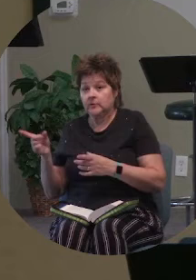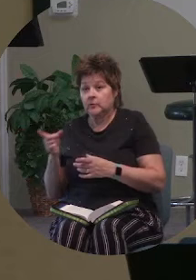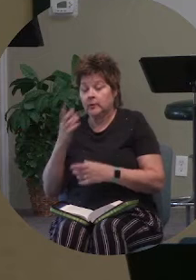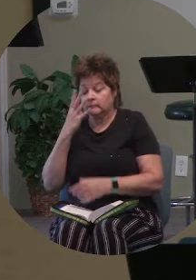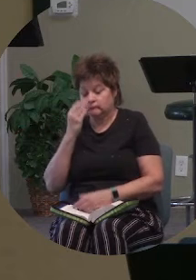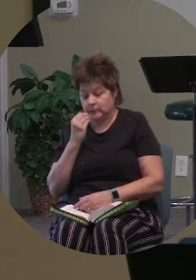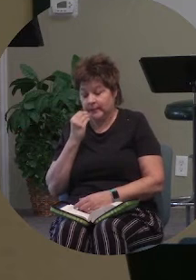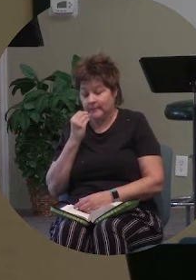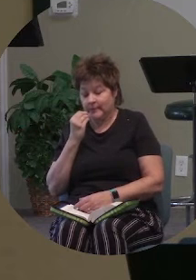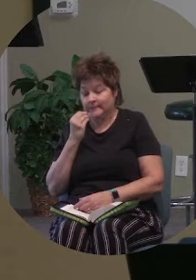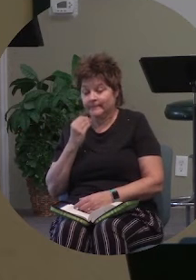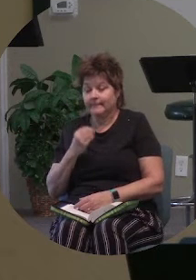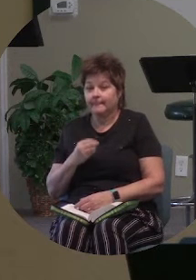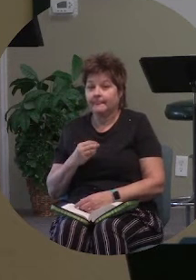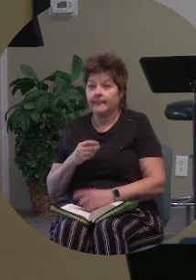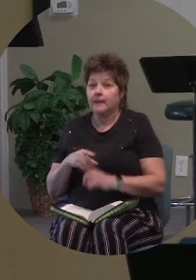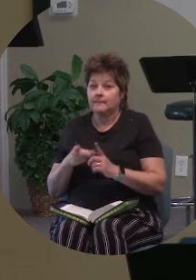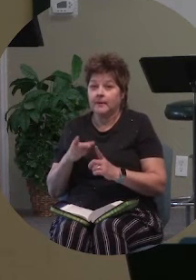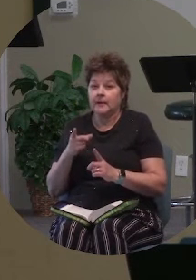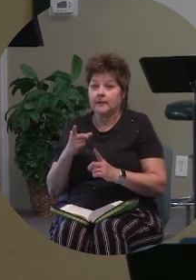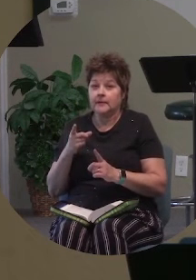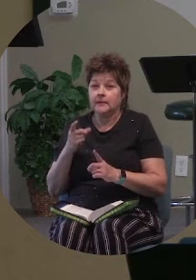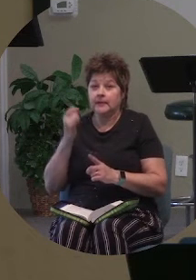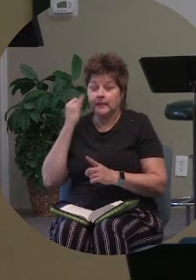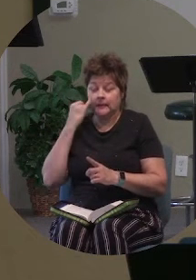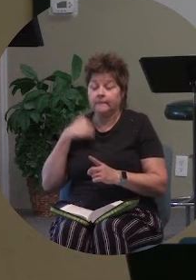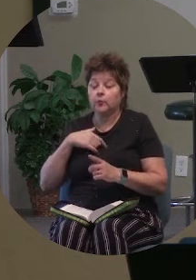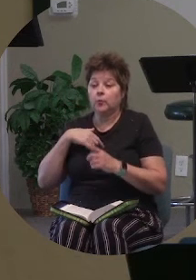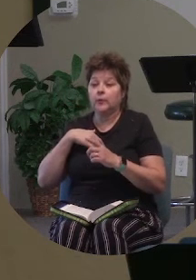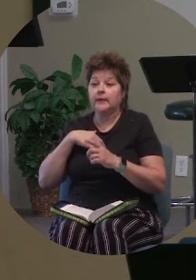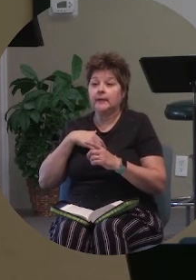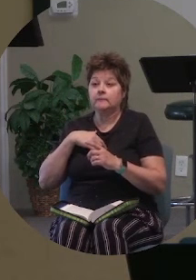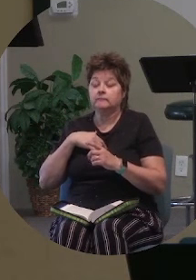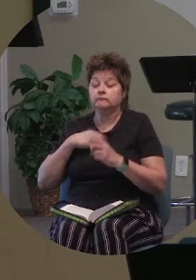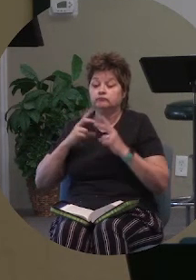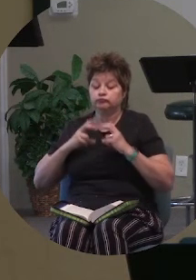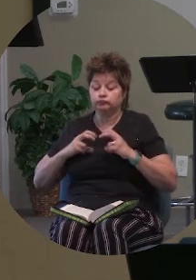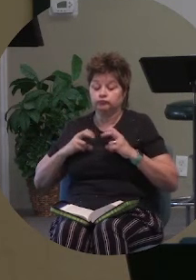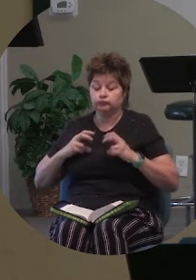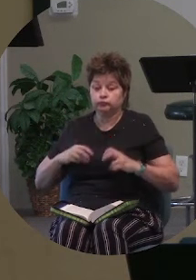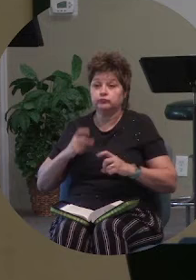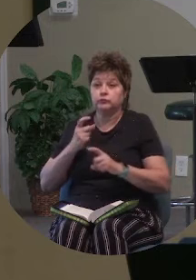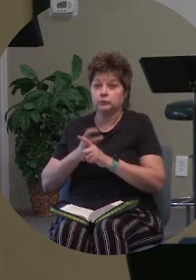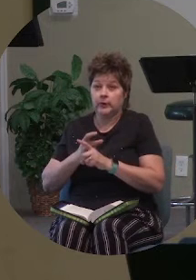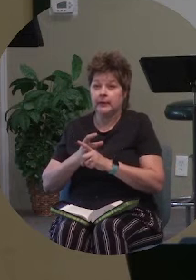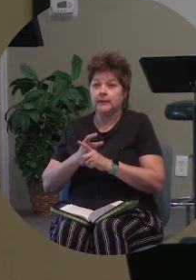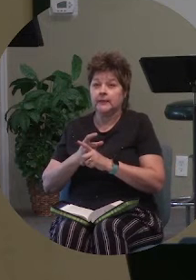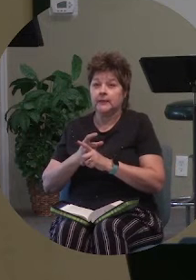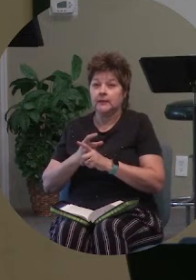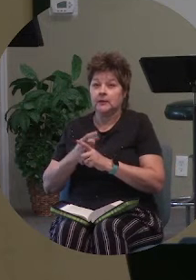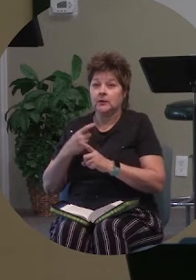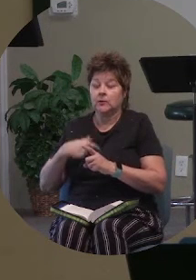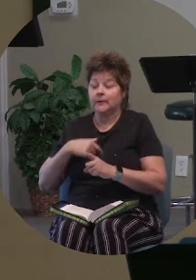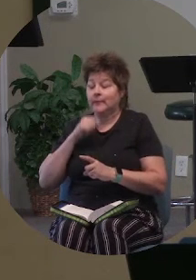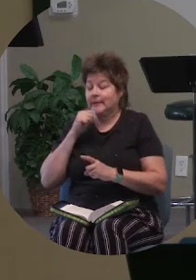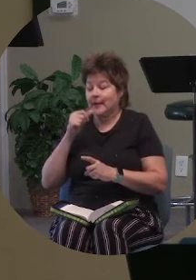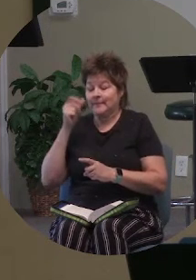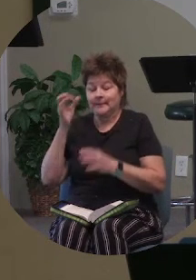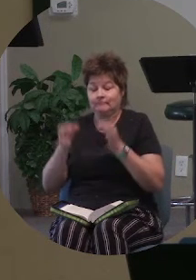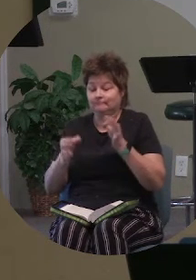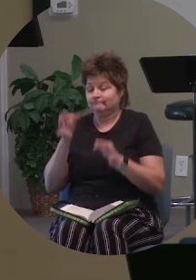asleep. But if we judged ourselves rightly, we wouldn't be